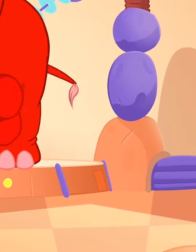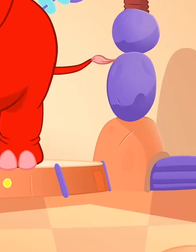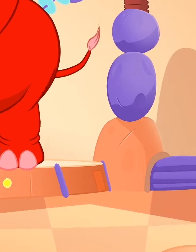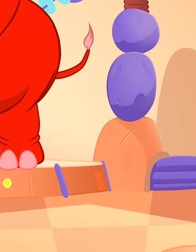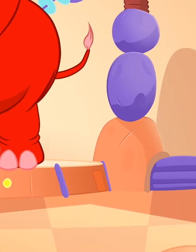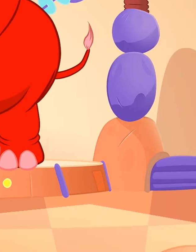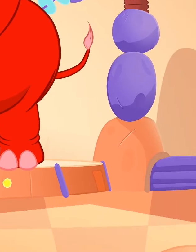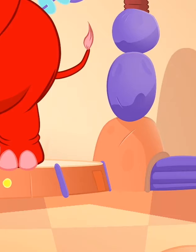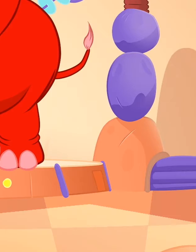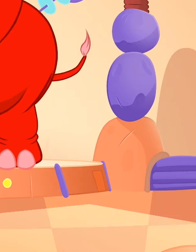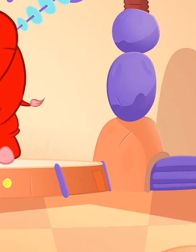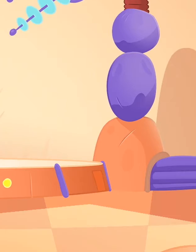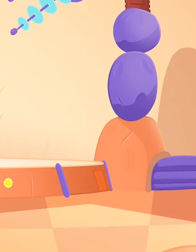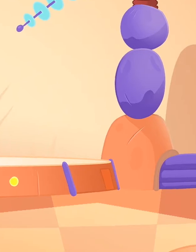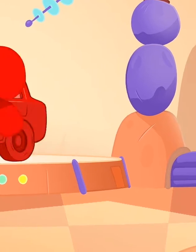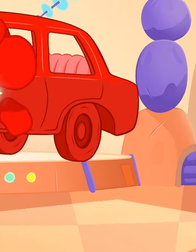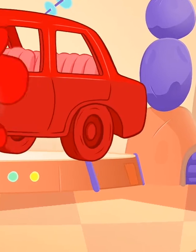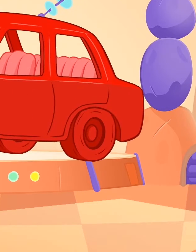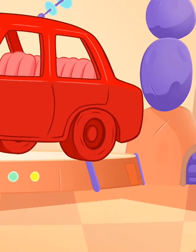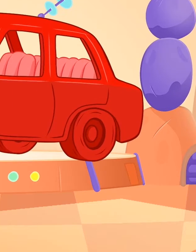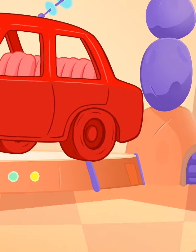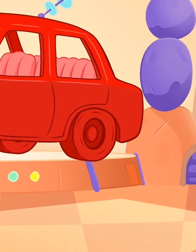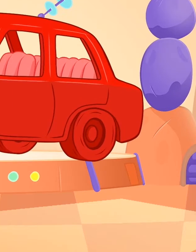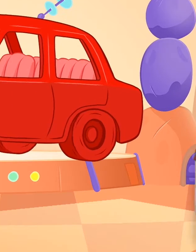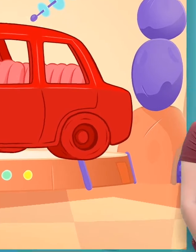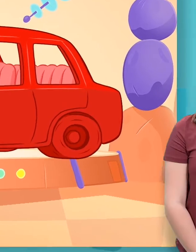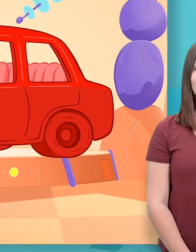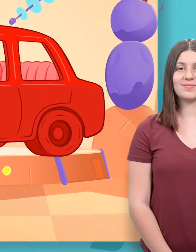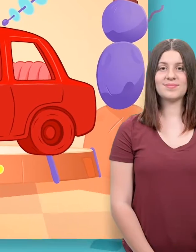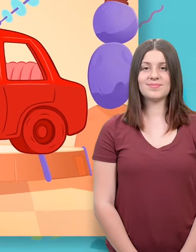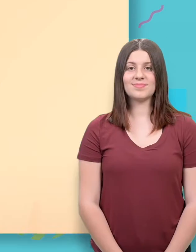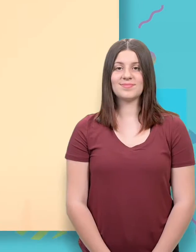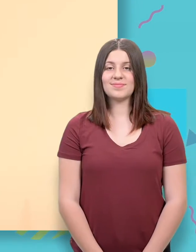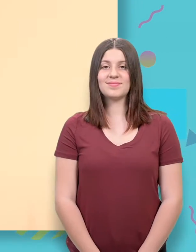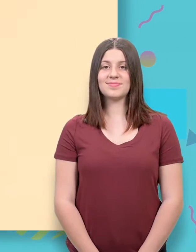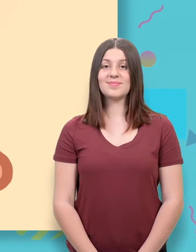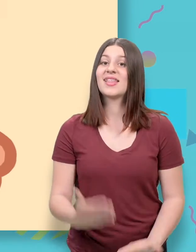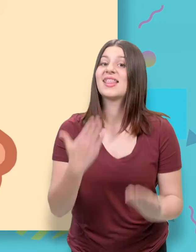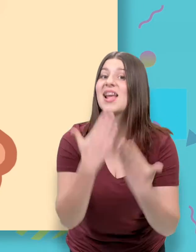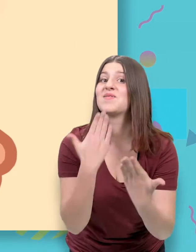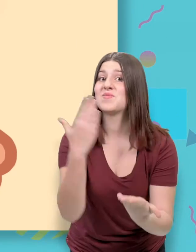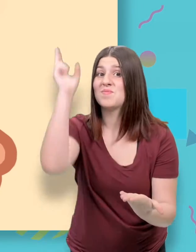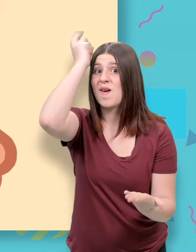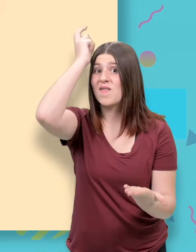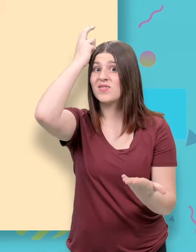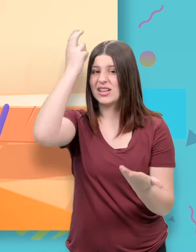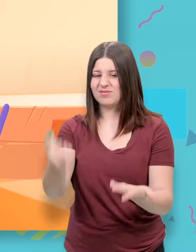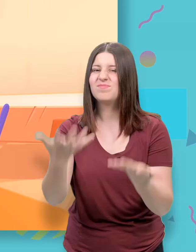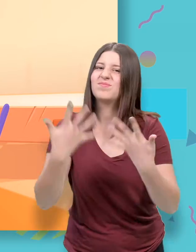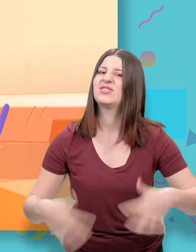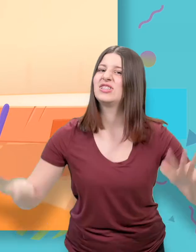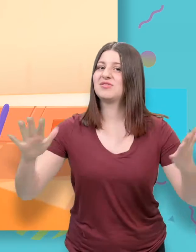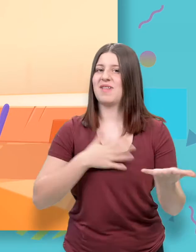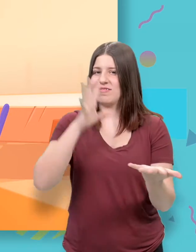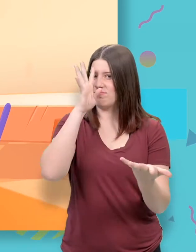Thank you, Morph. it's finished. With my